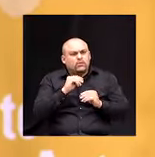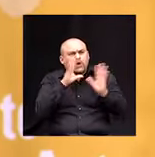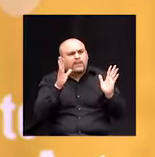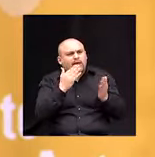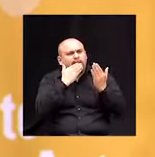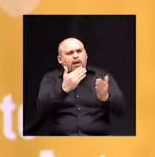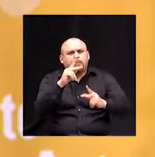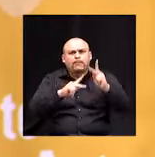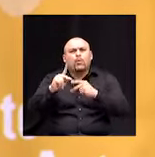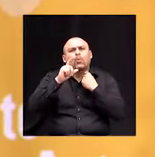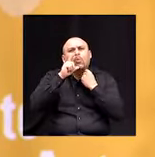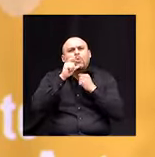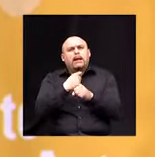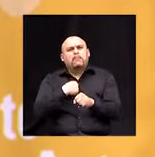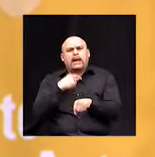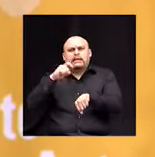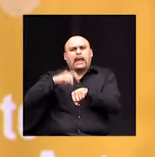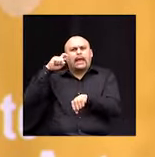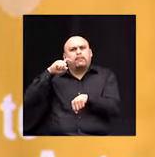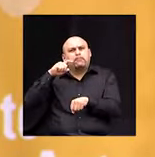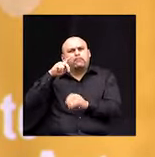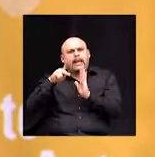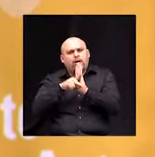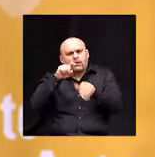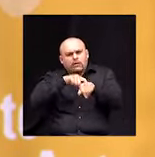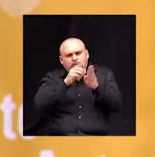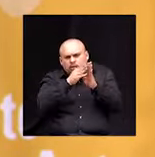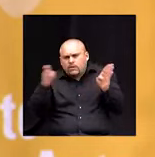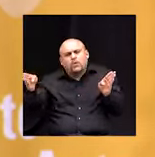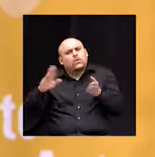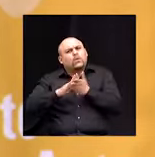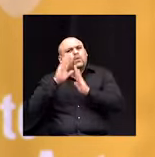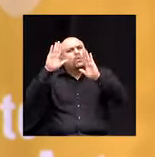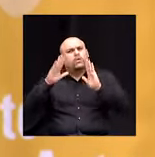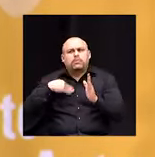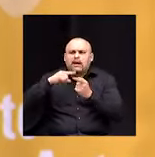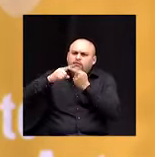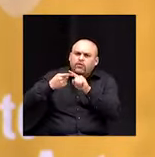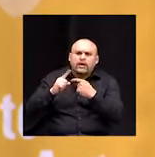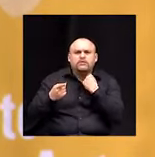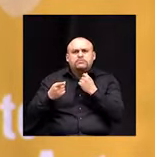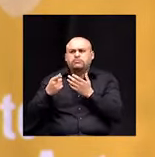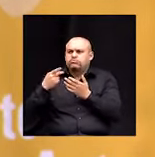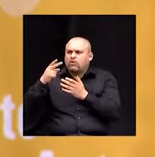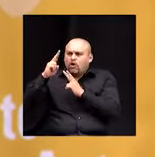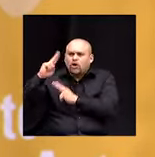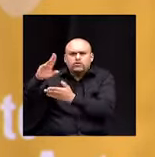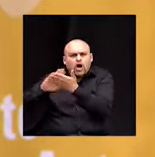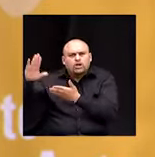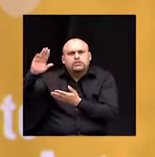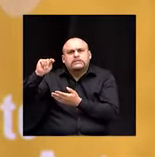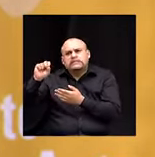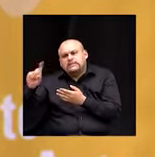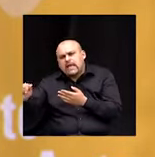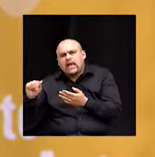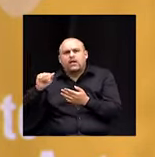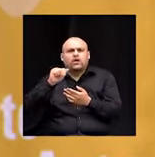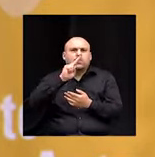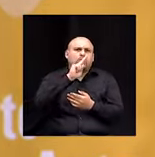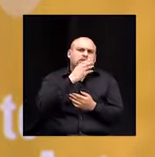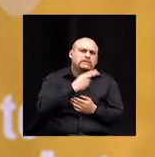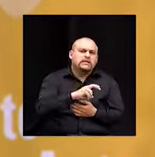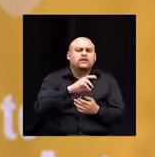people who have made my time here at HCC so great. My friends in the Honors College, in SGA and USC,